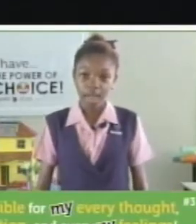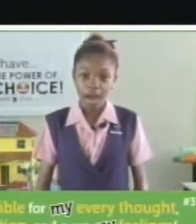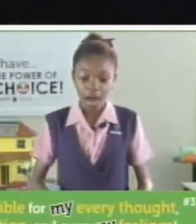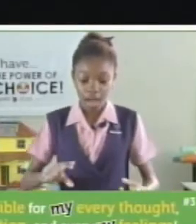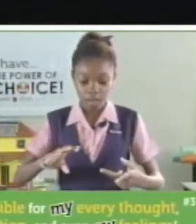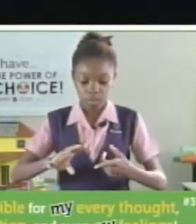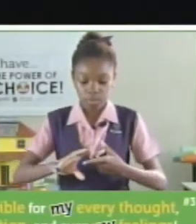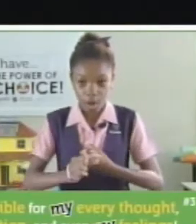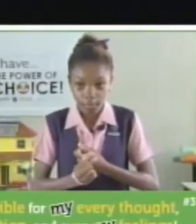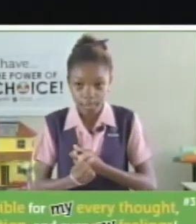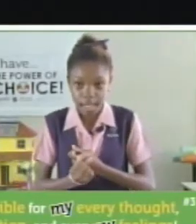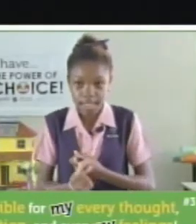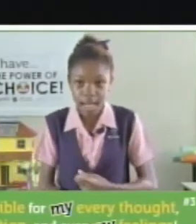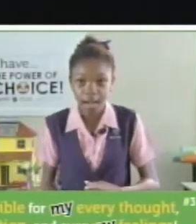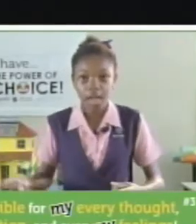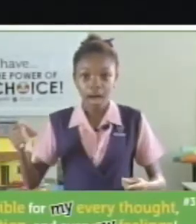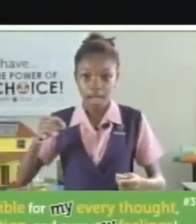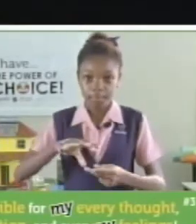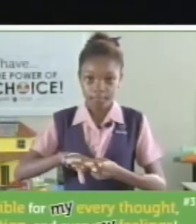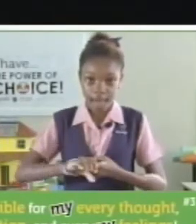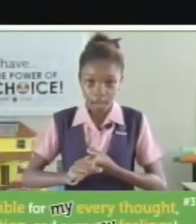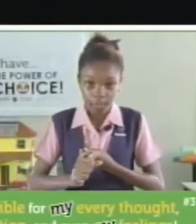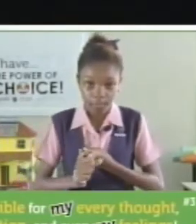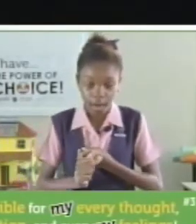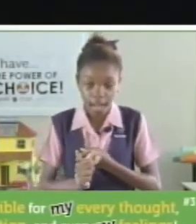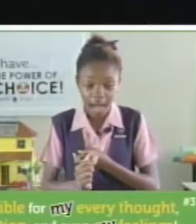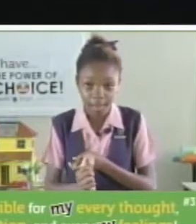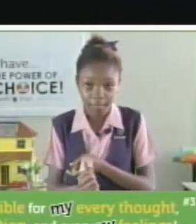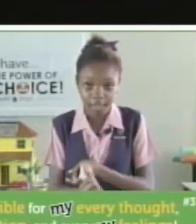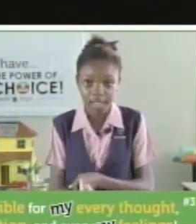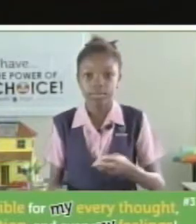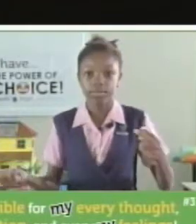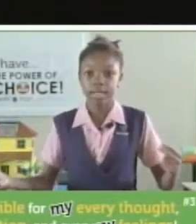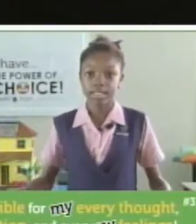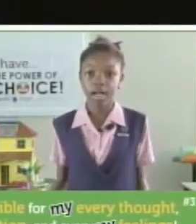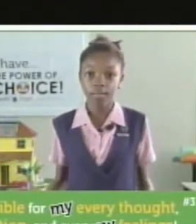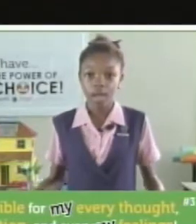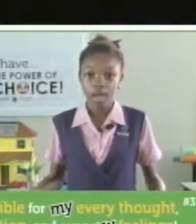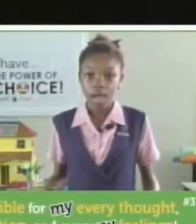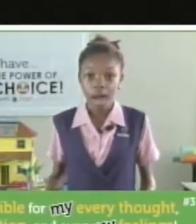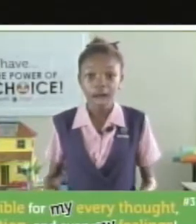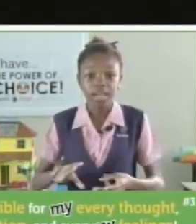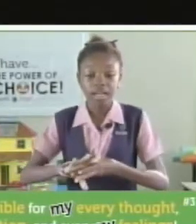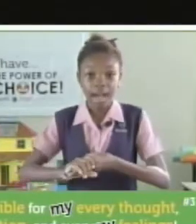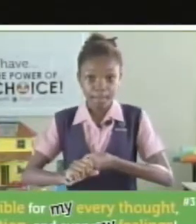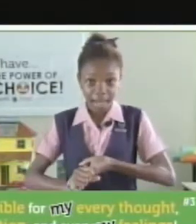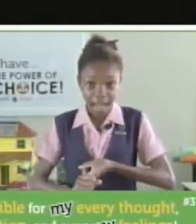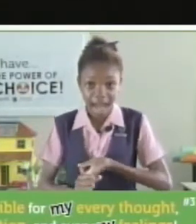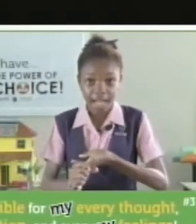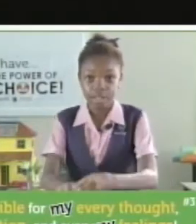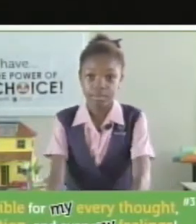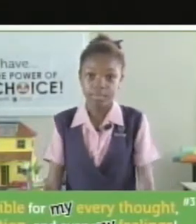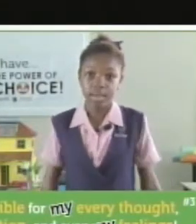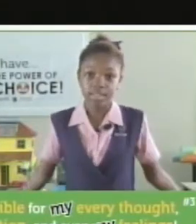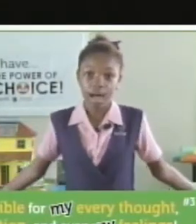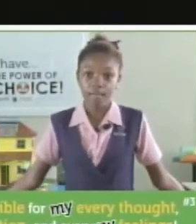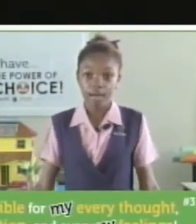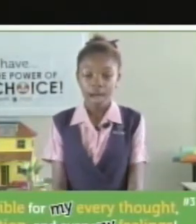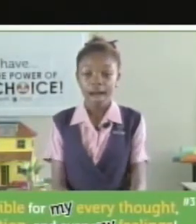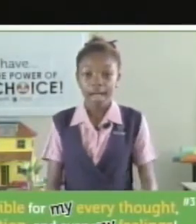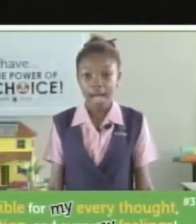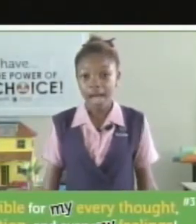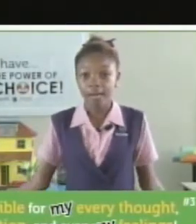myself. I thought for myself. I felt, I had my feelings for myself. I did my actions for